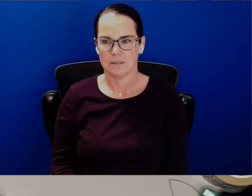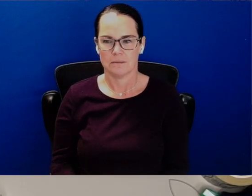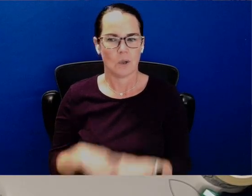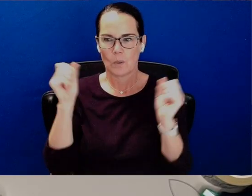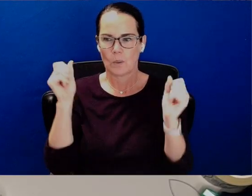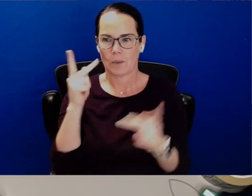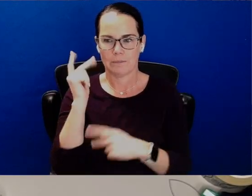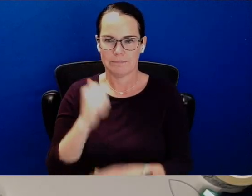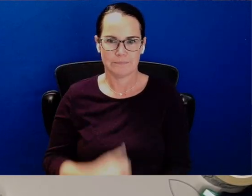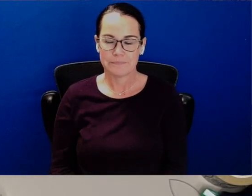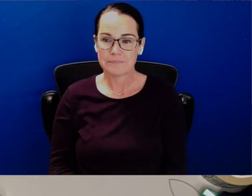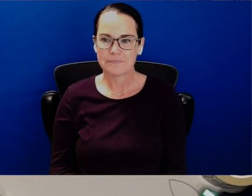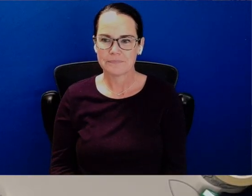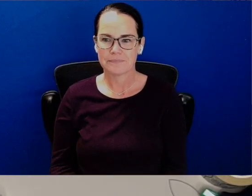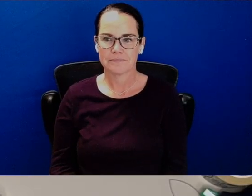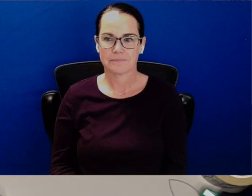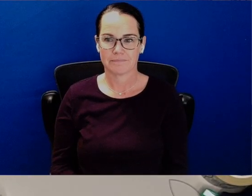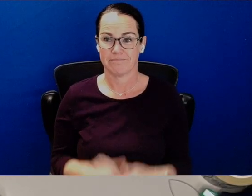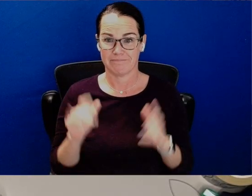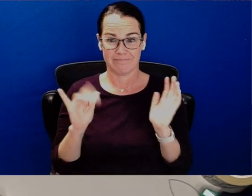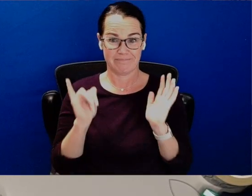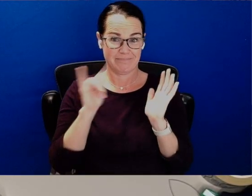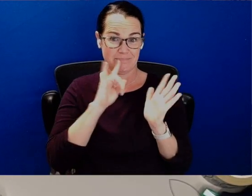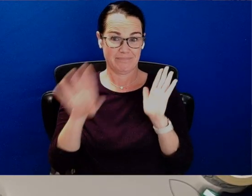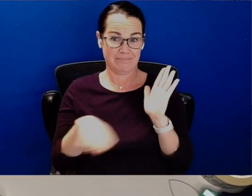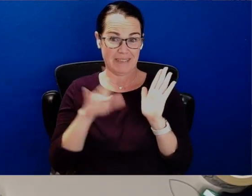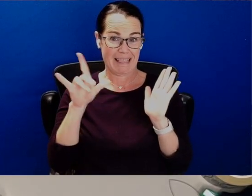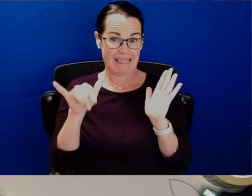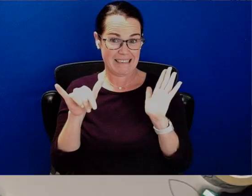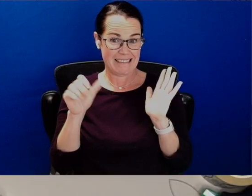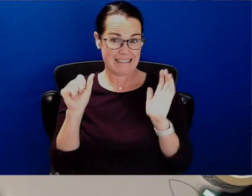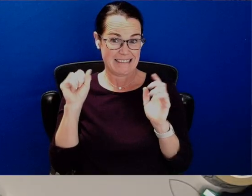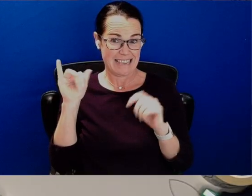Okay. So that is basically it.